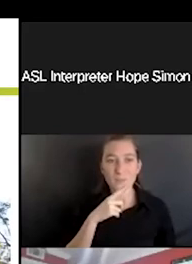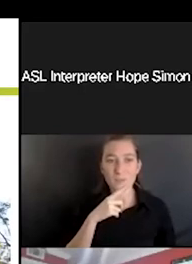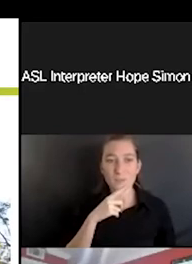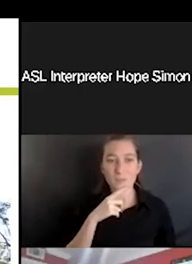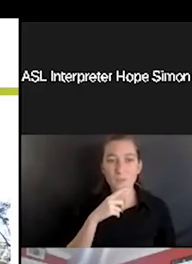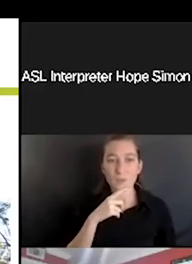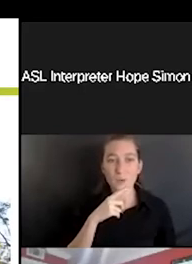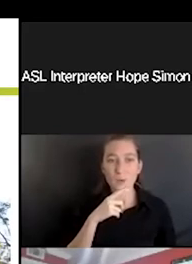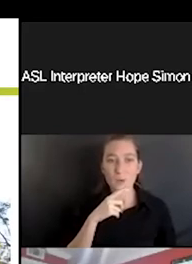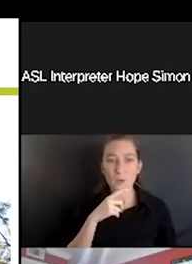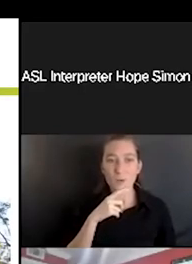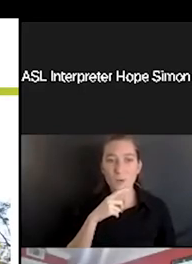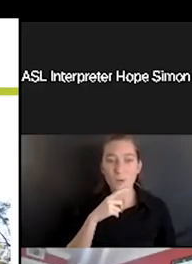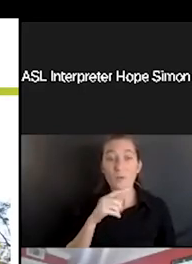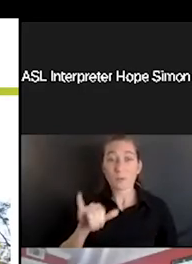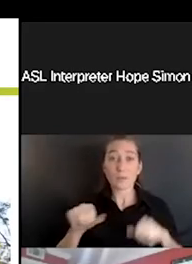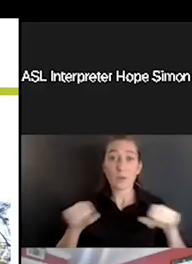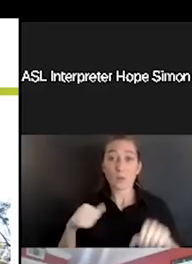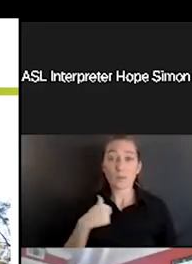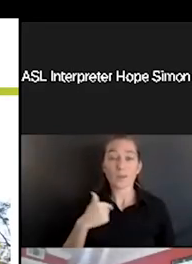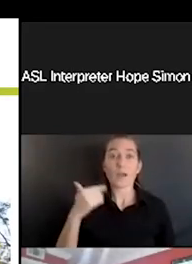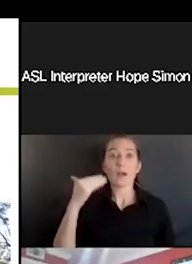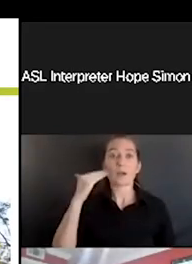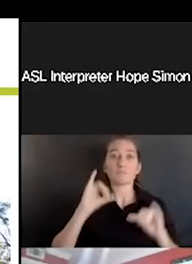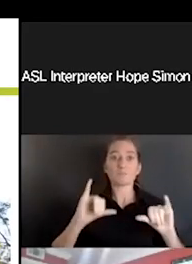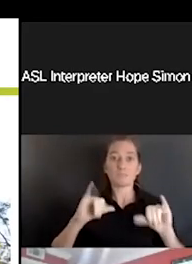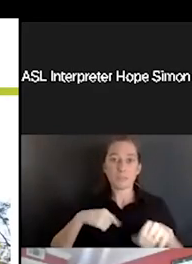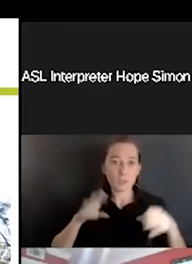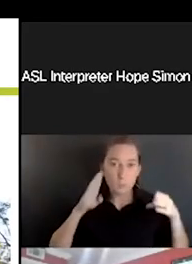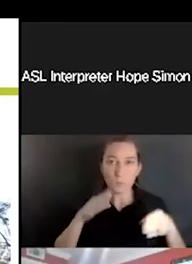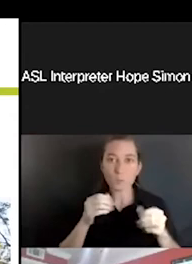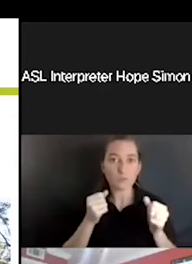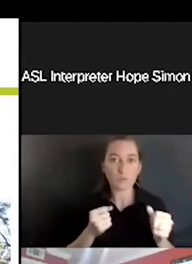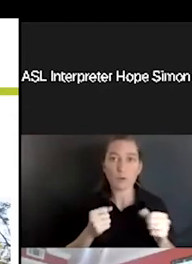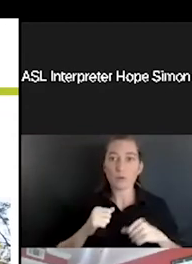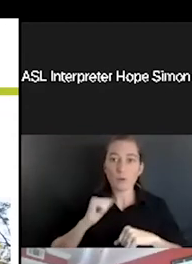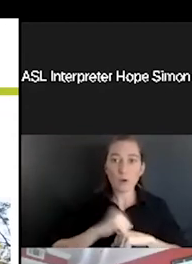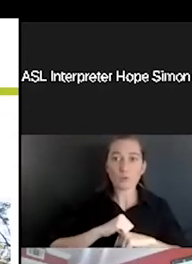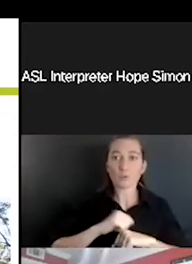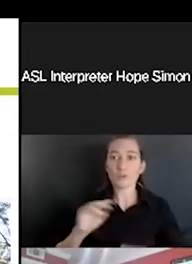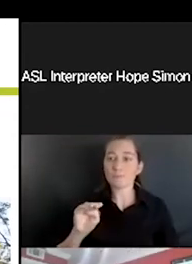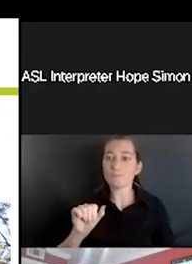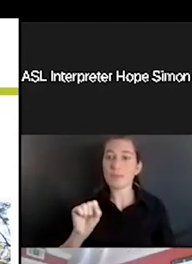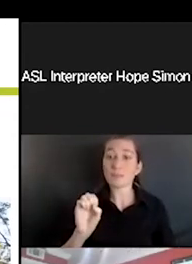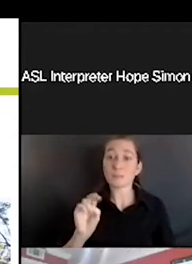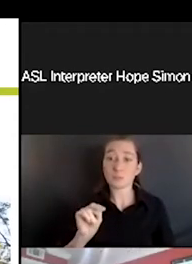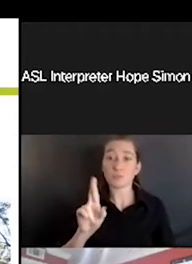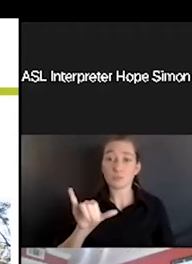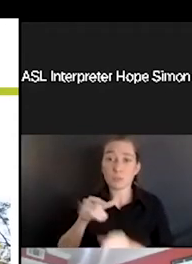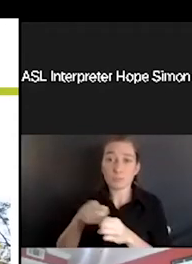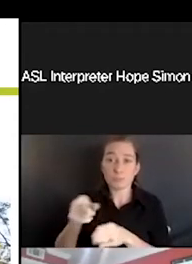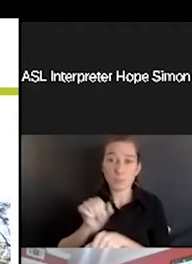masonry. Unfortunately, a lot of our buildings haven't been corrected, haven't been strengthened yet. You know, in the